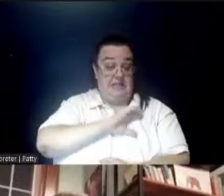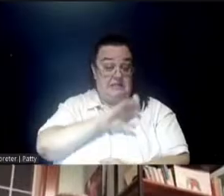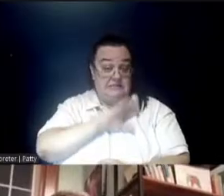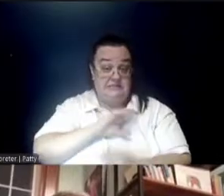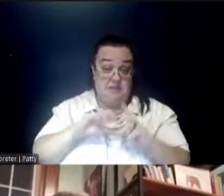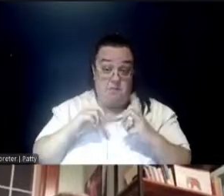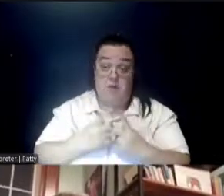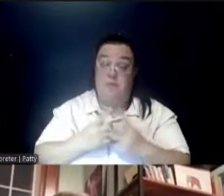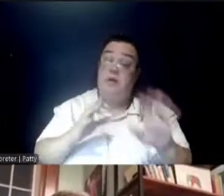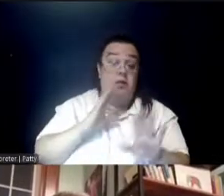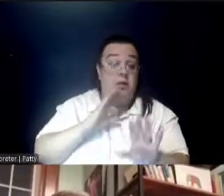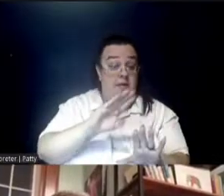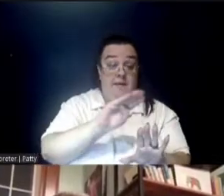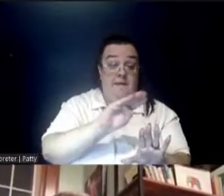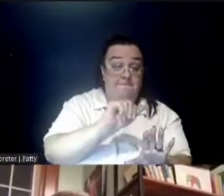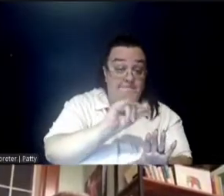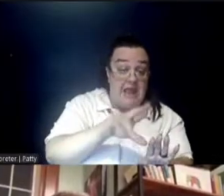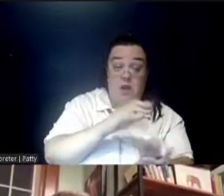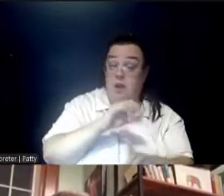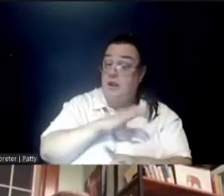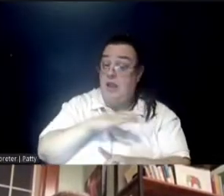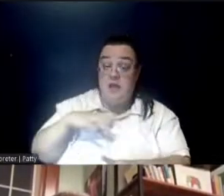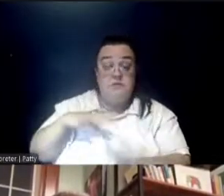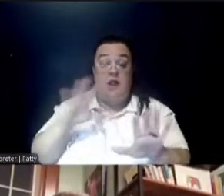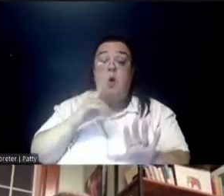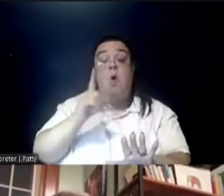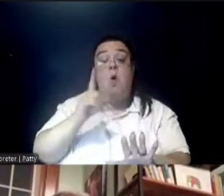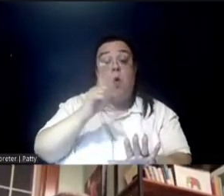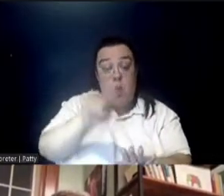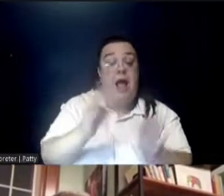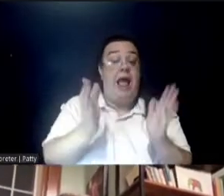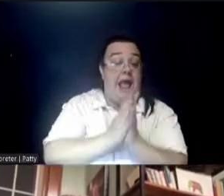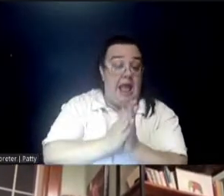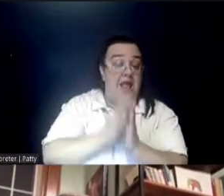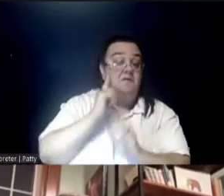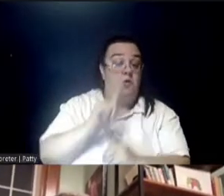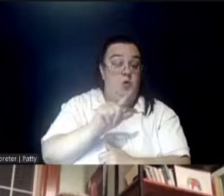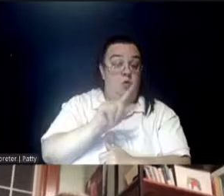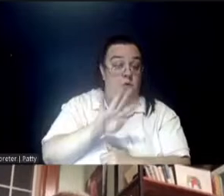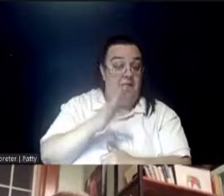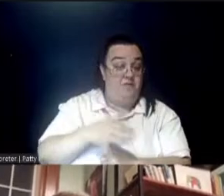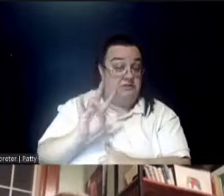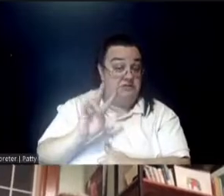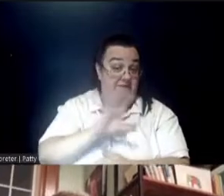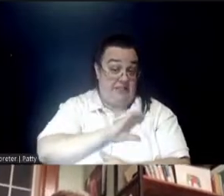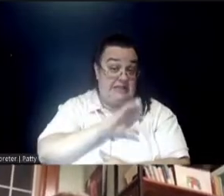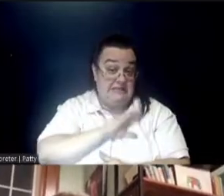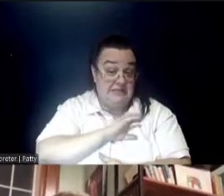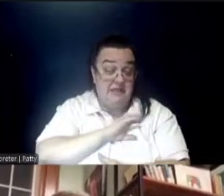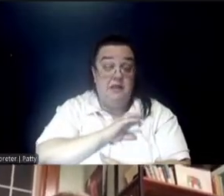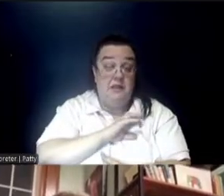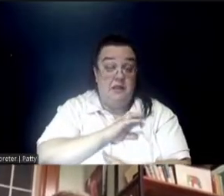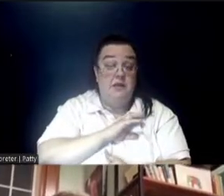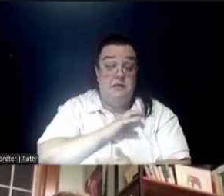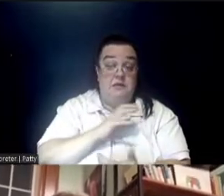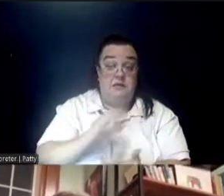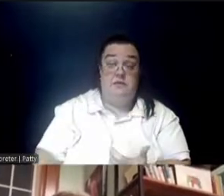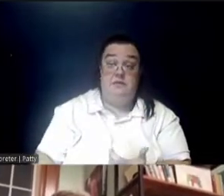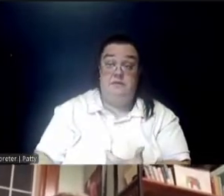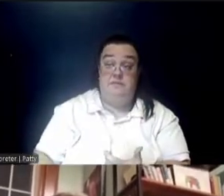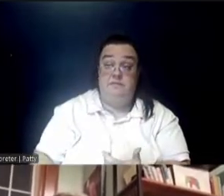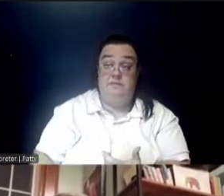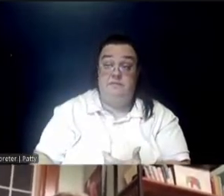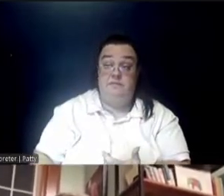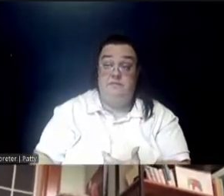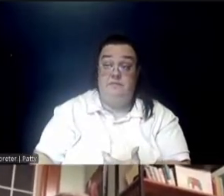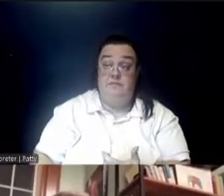Mayor and Council, you all asked for 24/7 police and we gave you